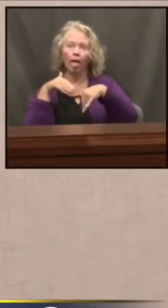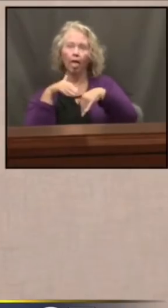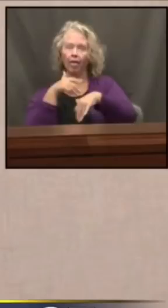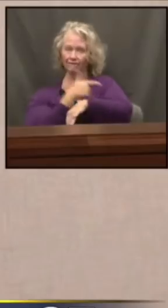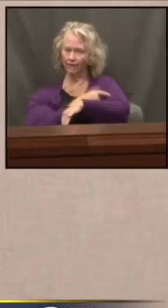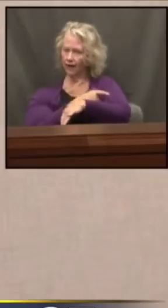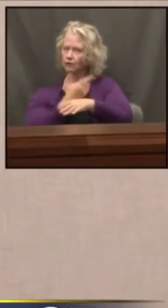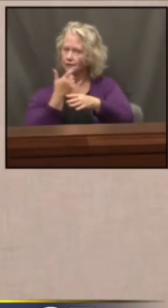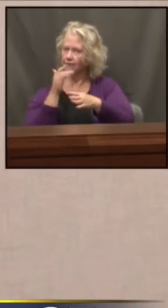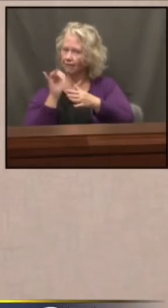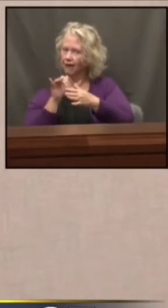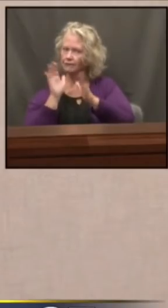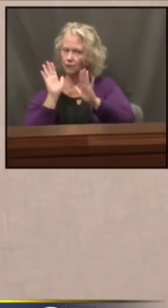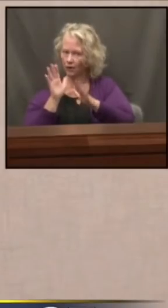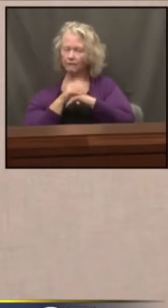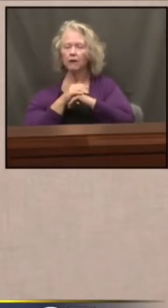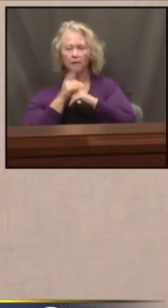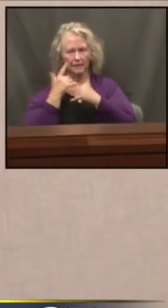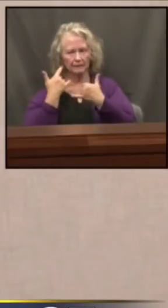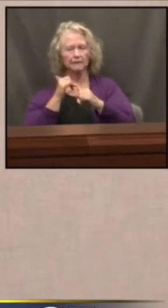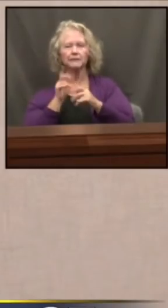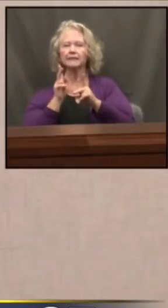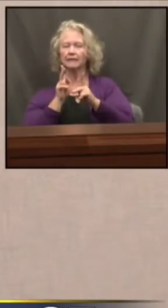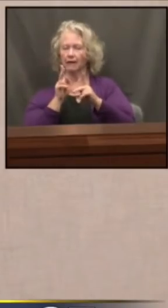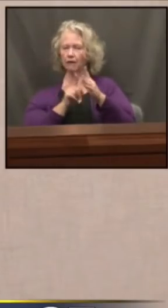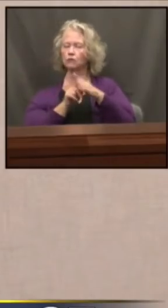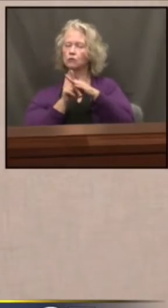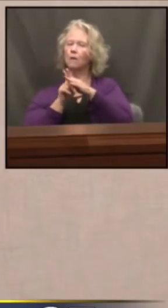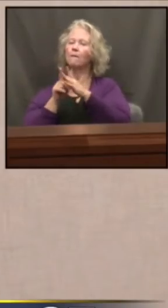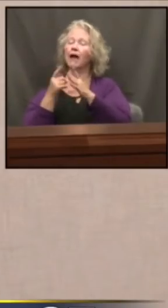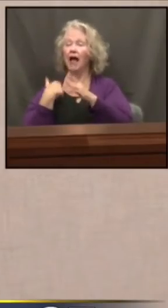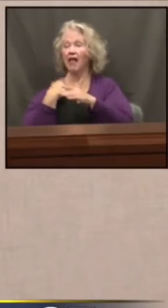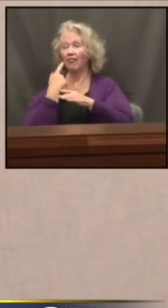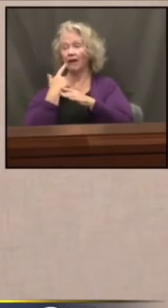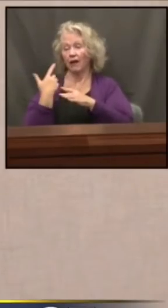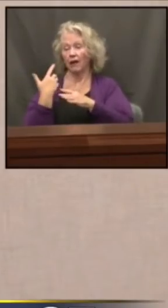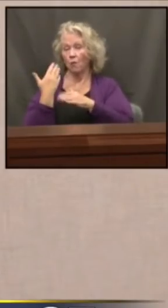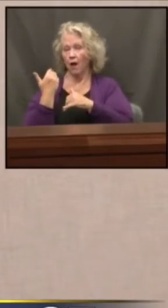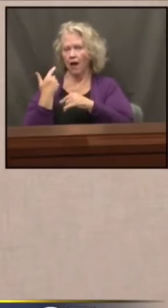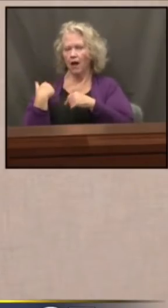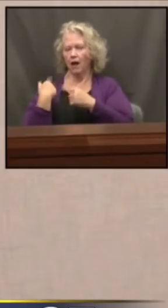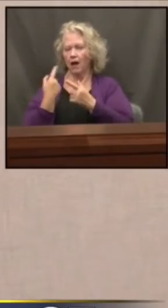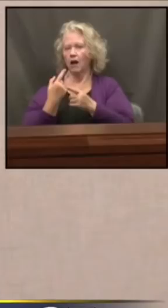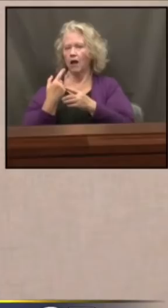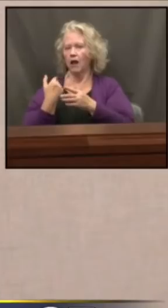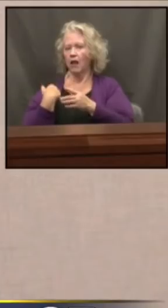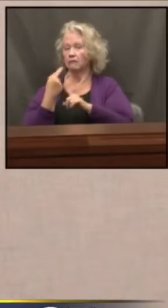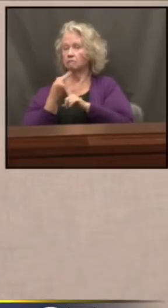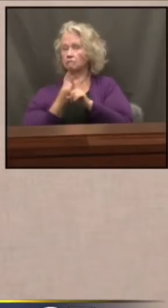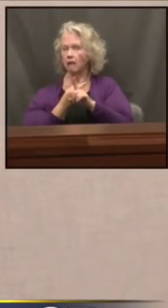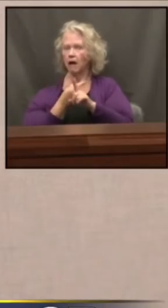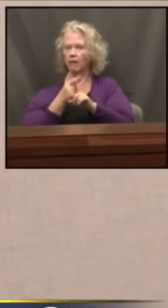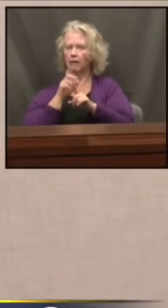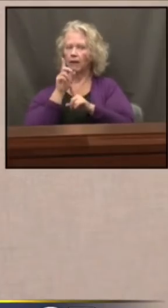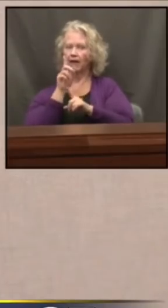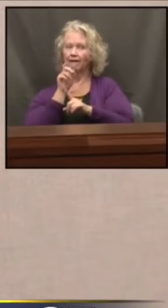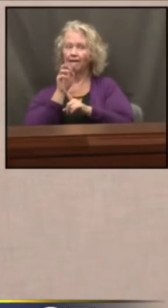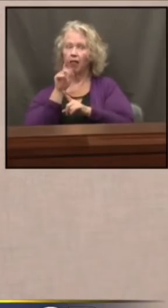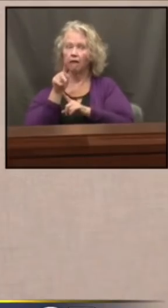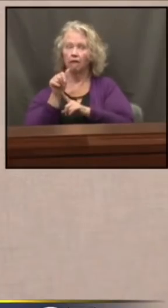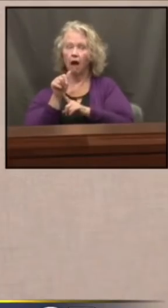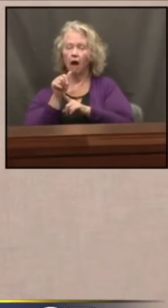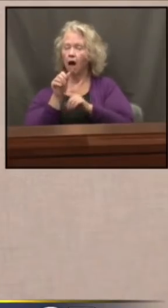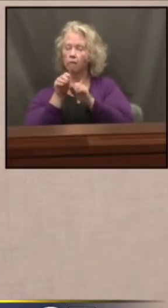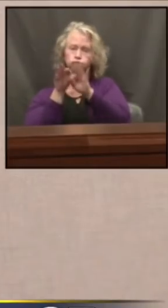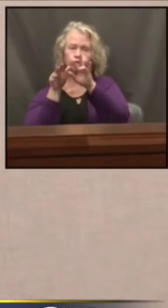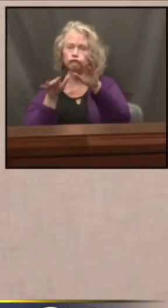seeing people come in, and I think some of that has been a function over the last month or two of the Delta wave and concerns around that. There's obviously been a